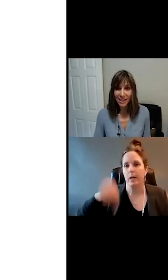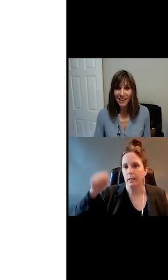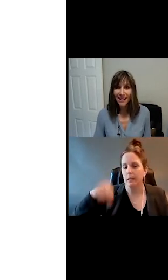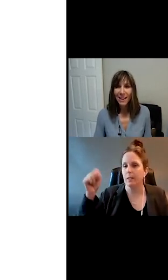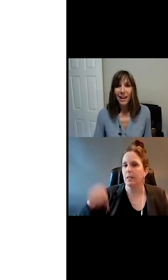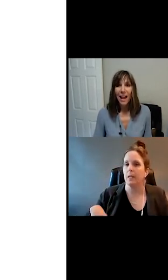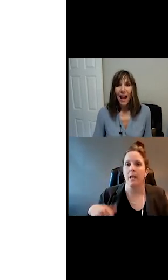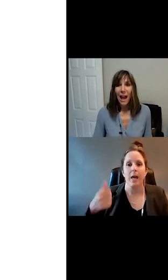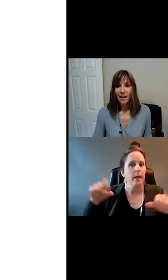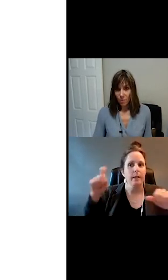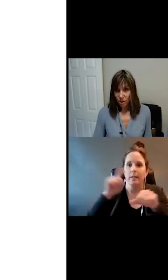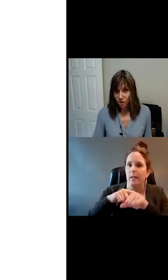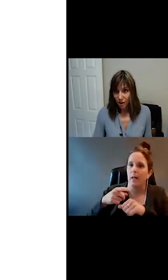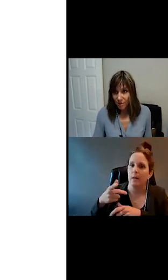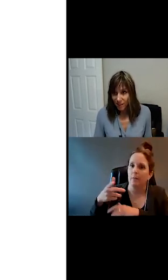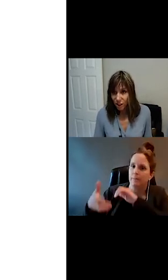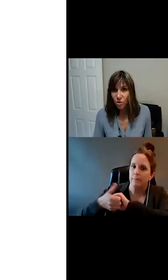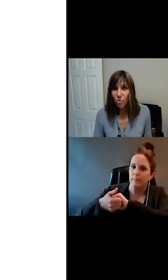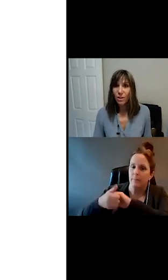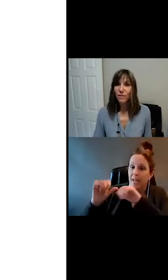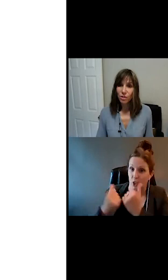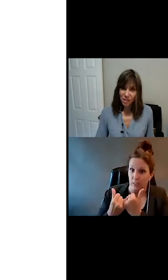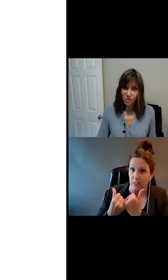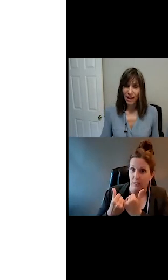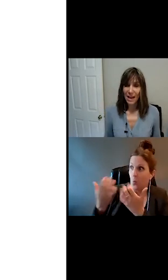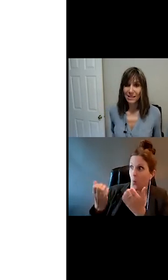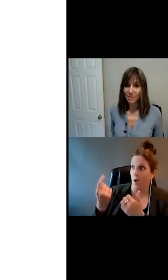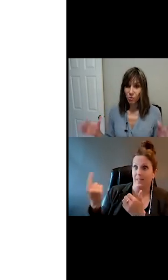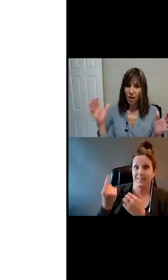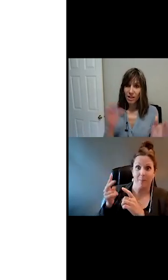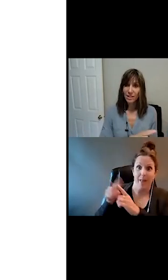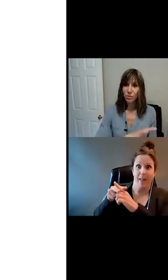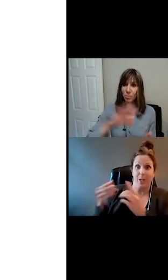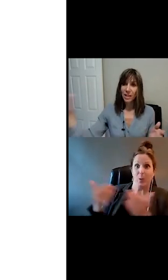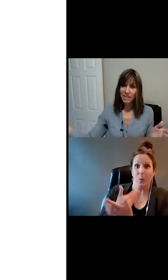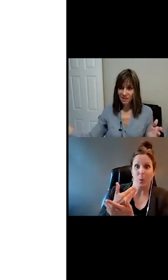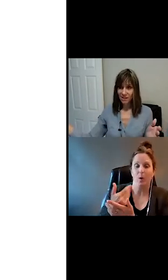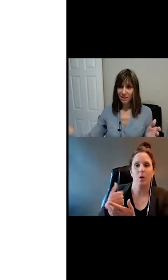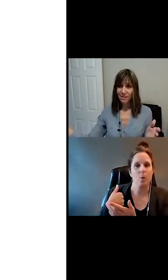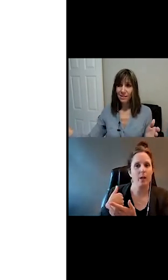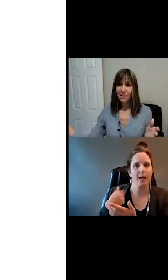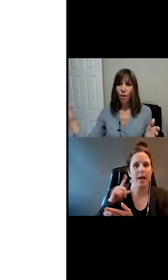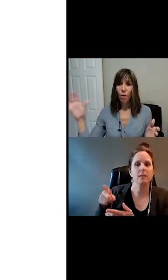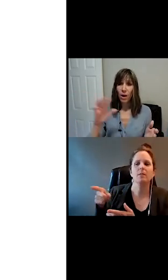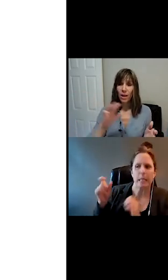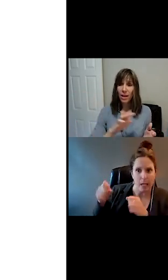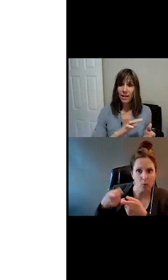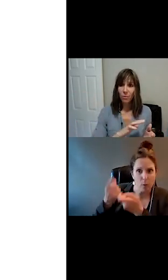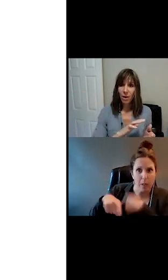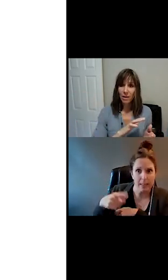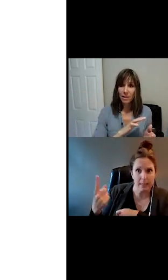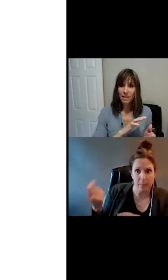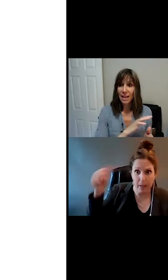an agency and they want to adopt something new, one of the first things we ask them is, what can this replace? Or